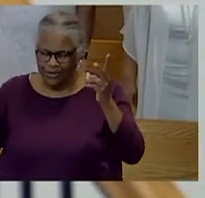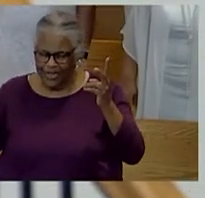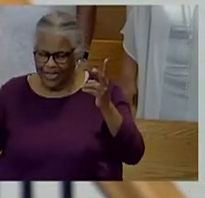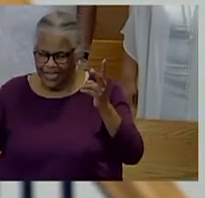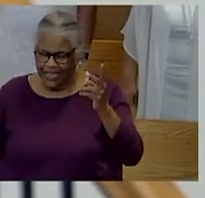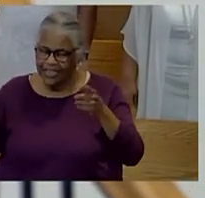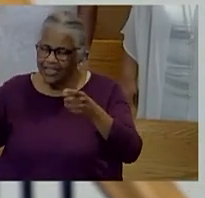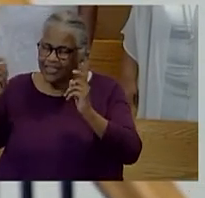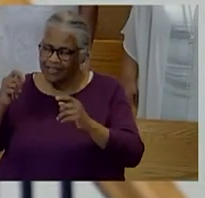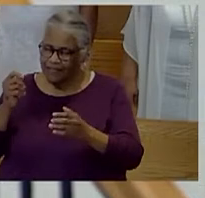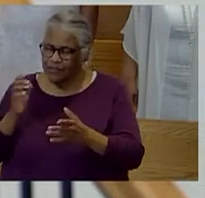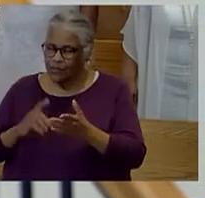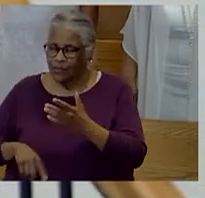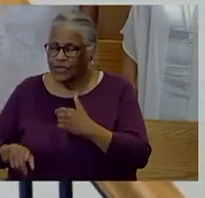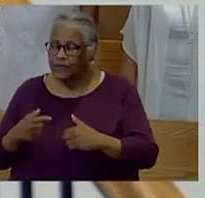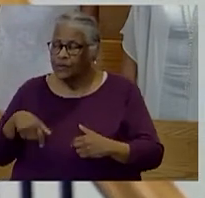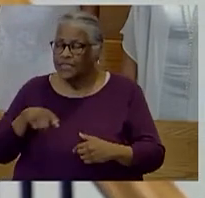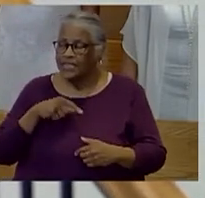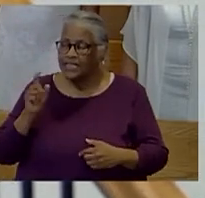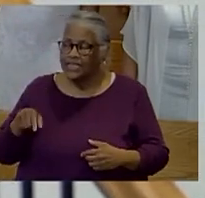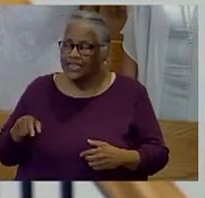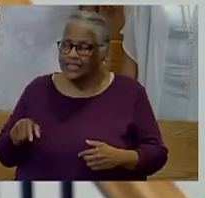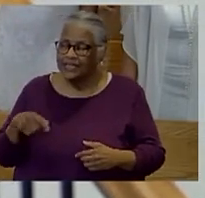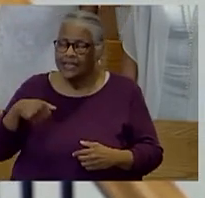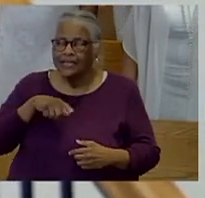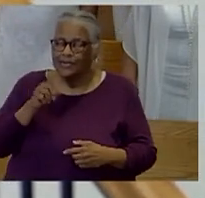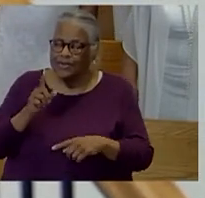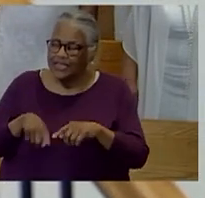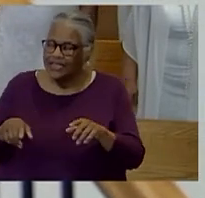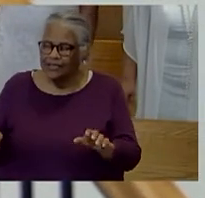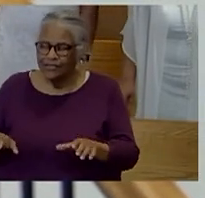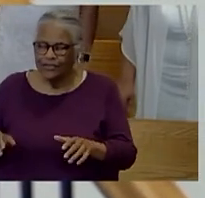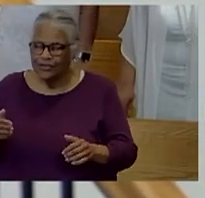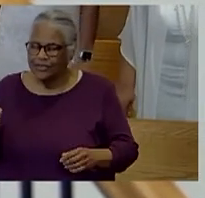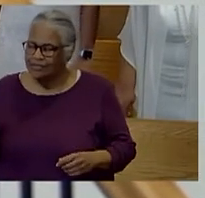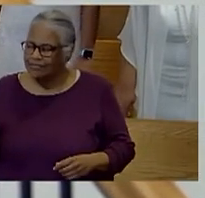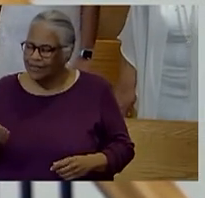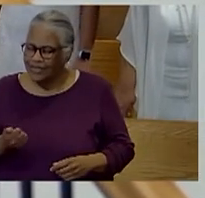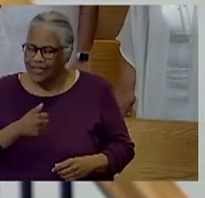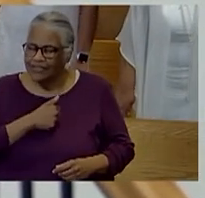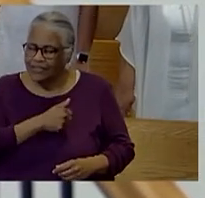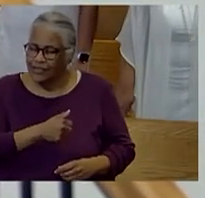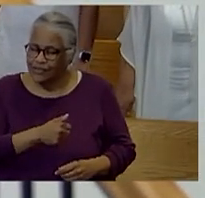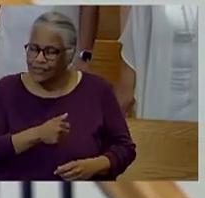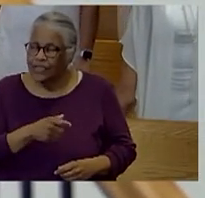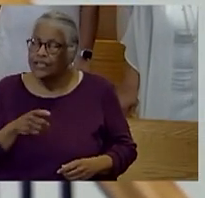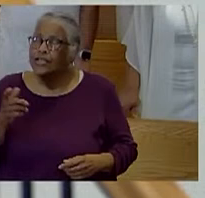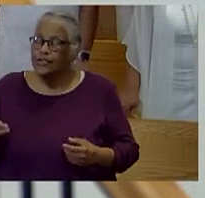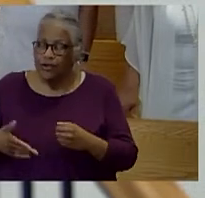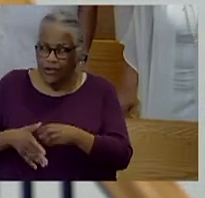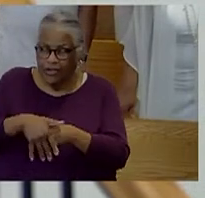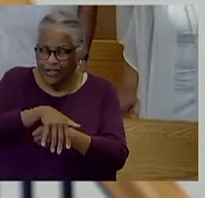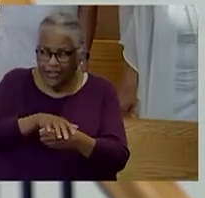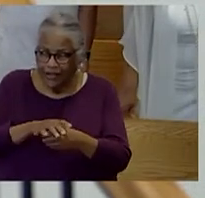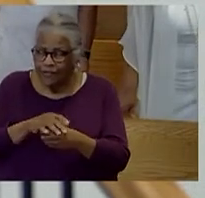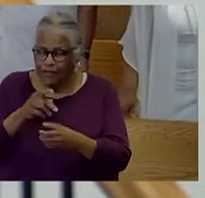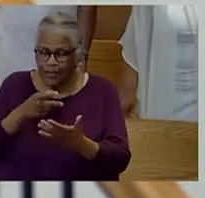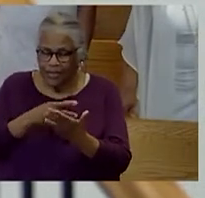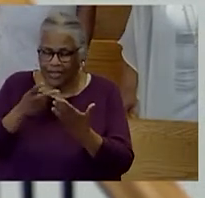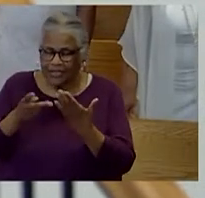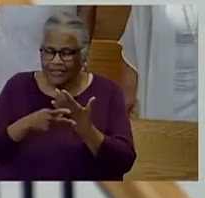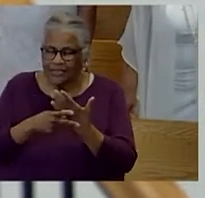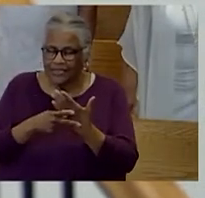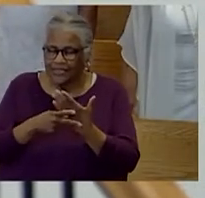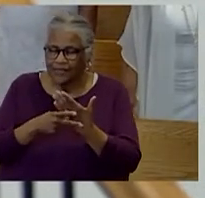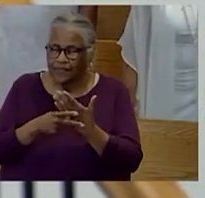which we need, Lord, because we cannot do it alone. You are our covering policy. By your blood, you wash all